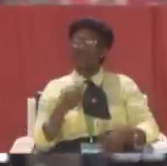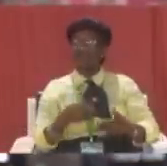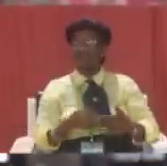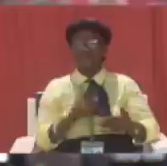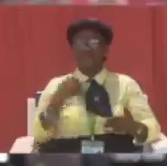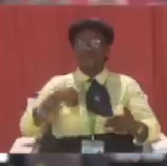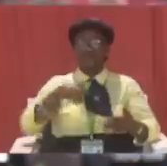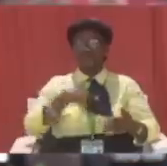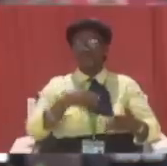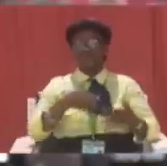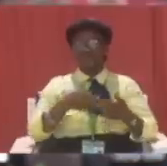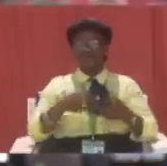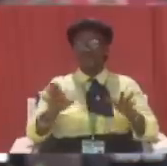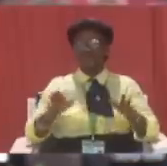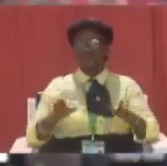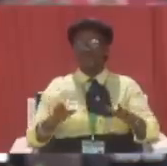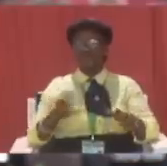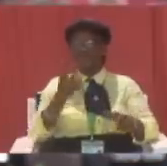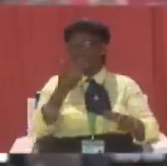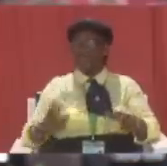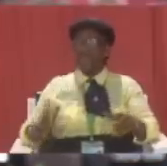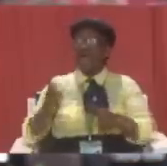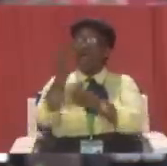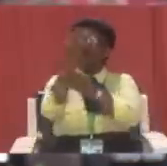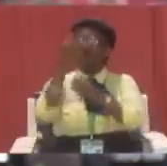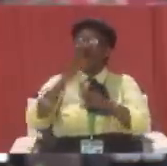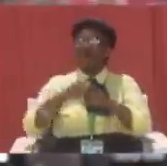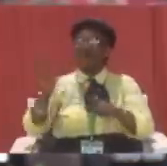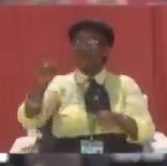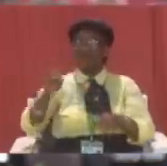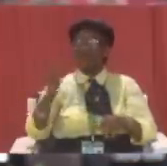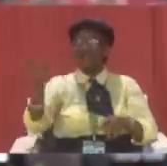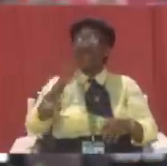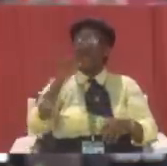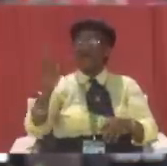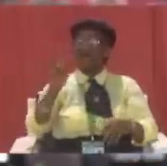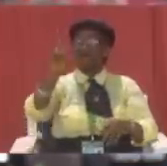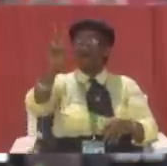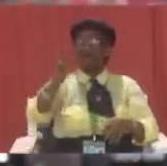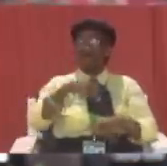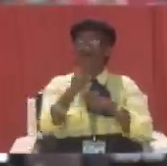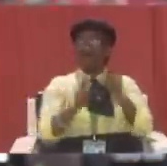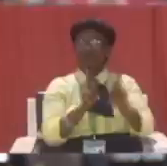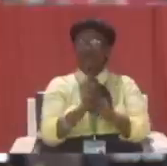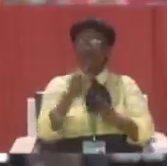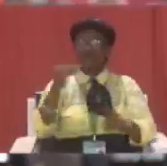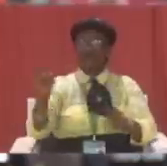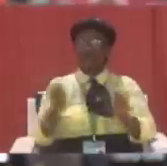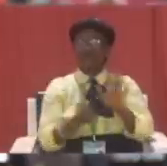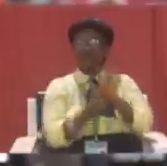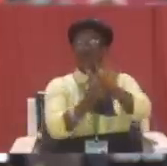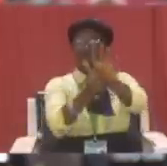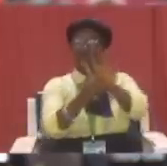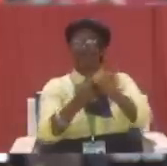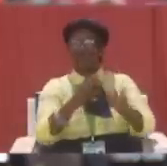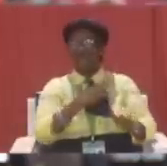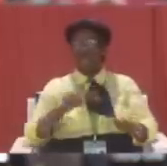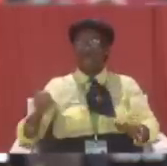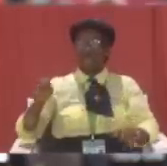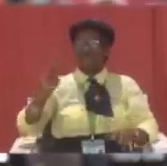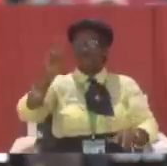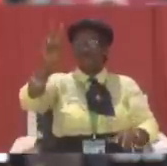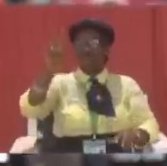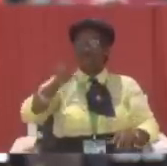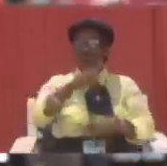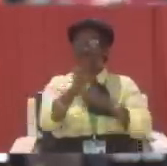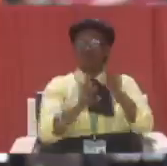There are two kinds of signs and two kinds of wonders.